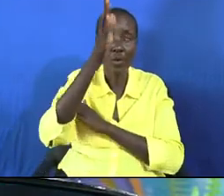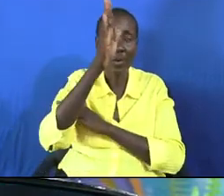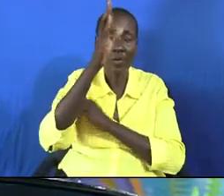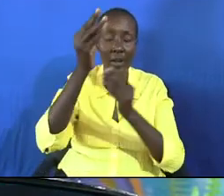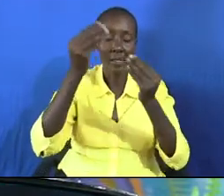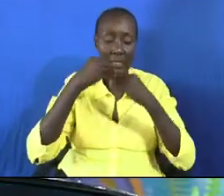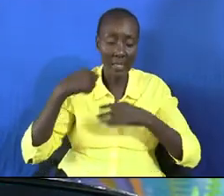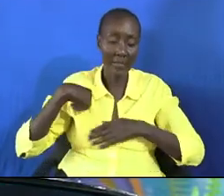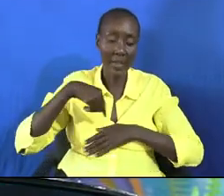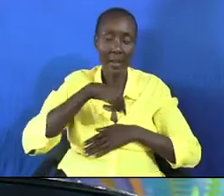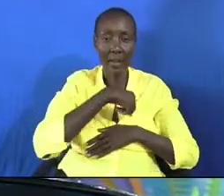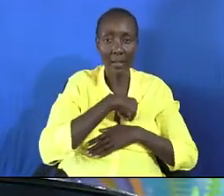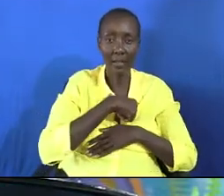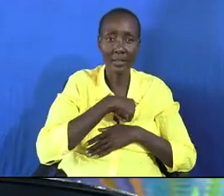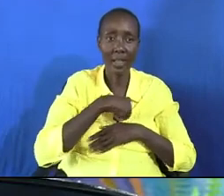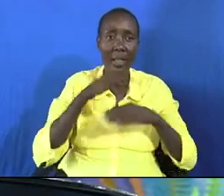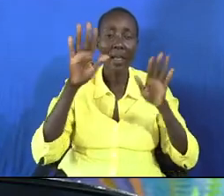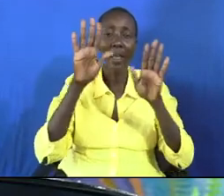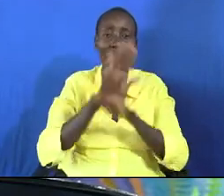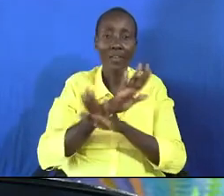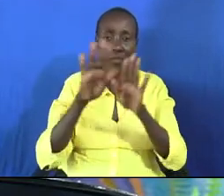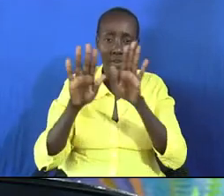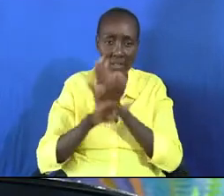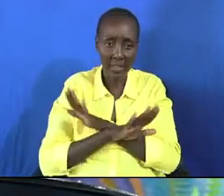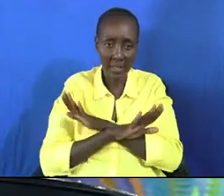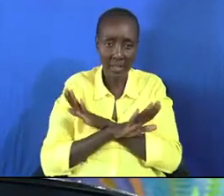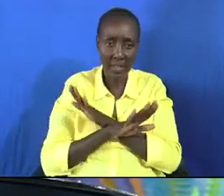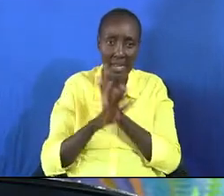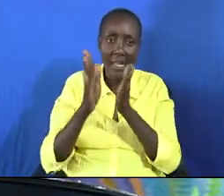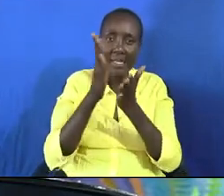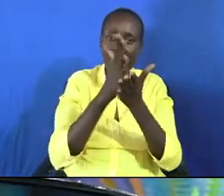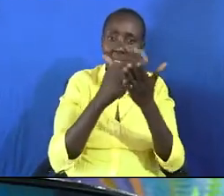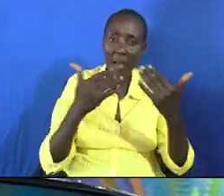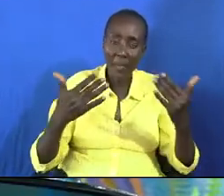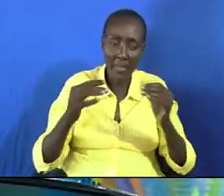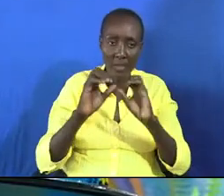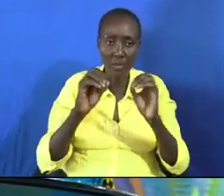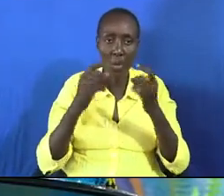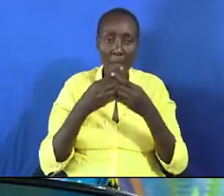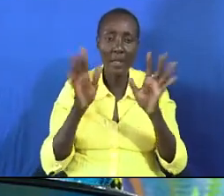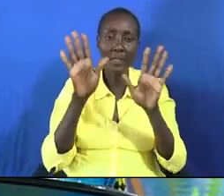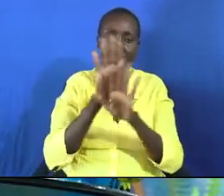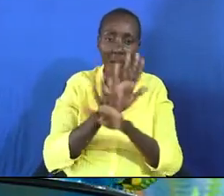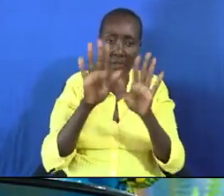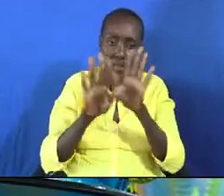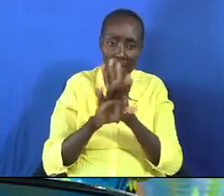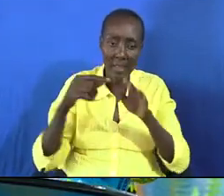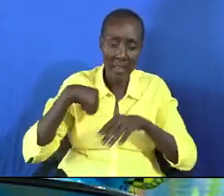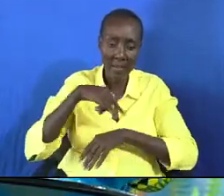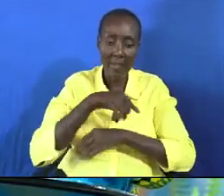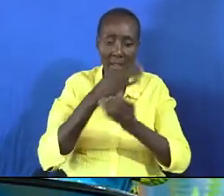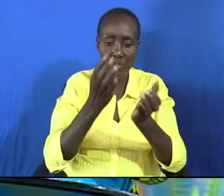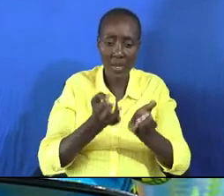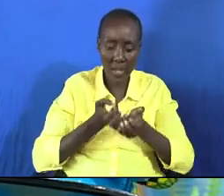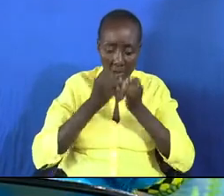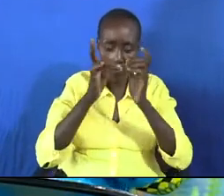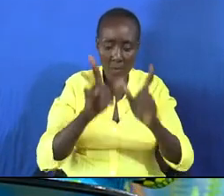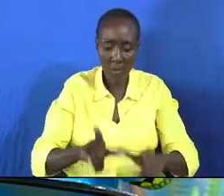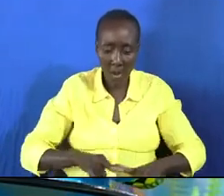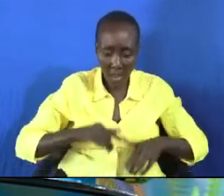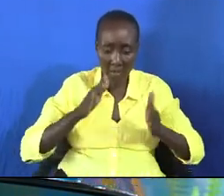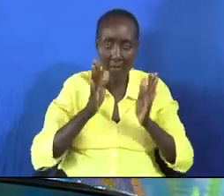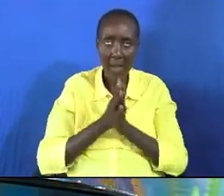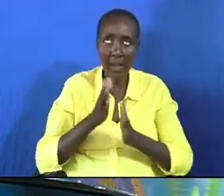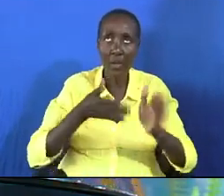has given us all things, not some things, all things that we need for life